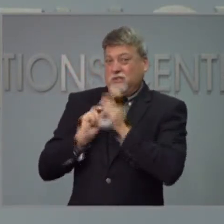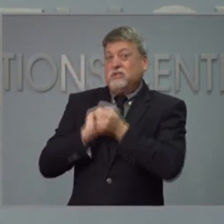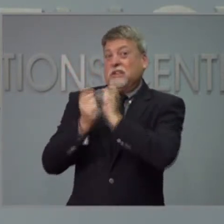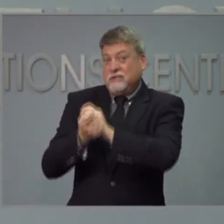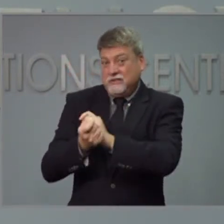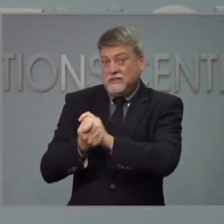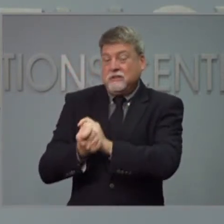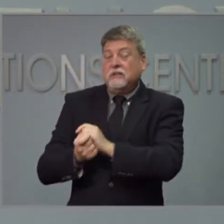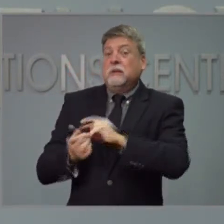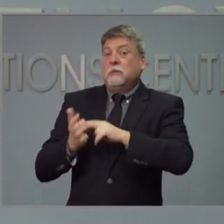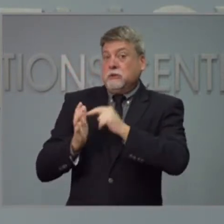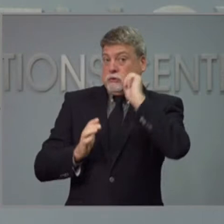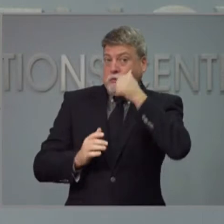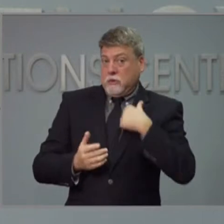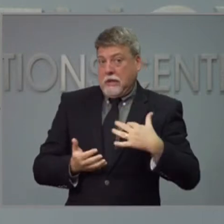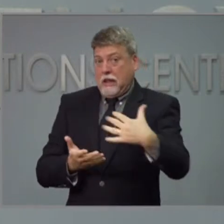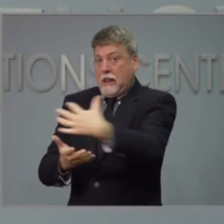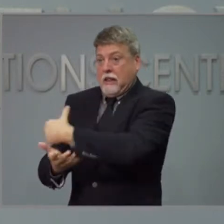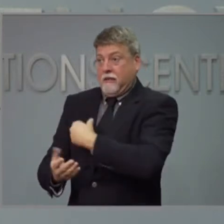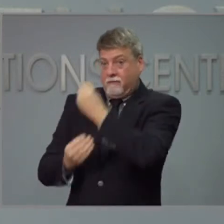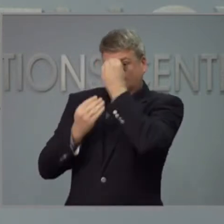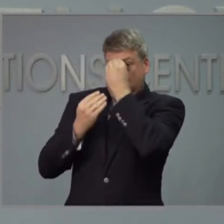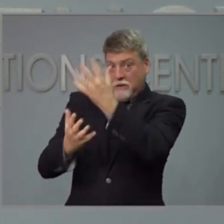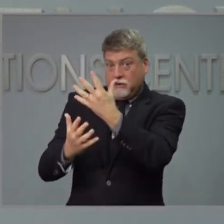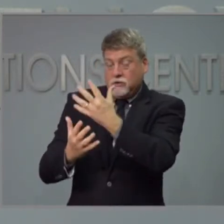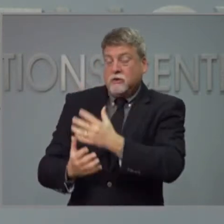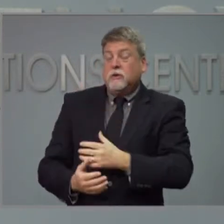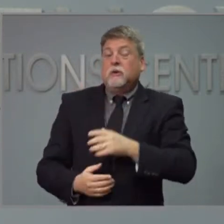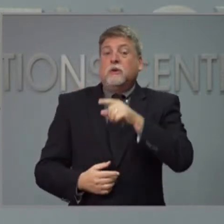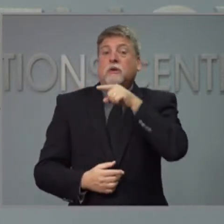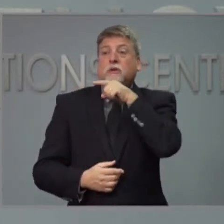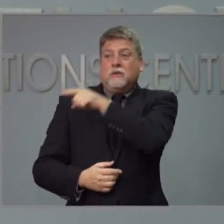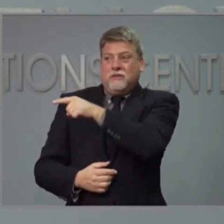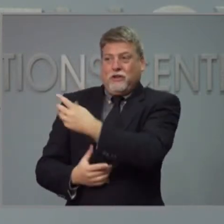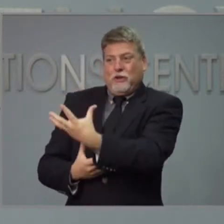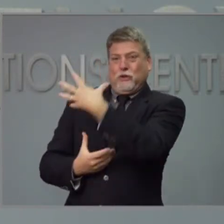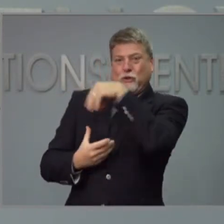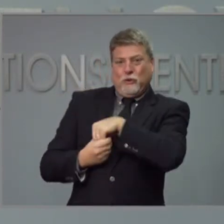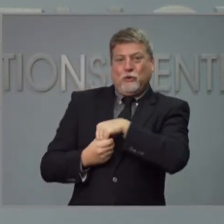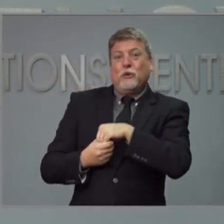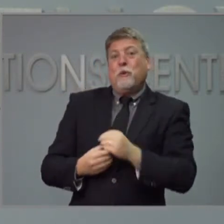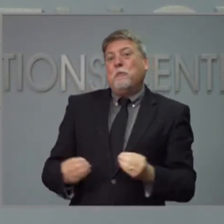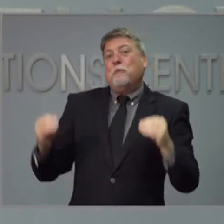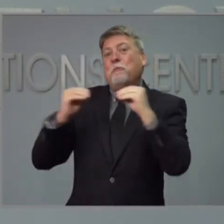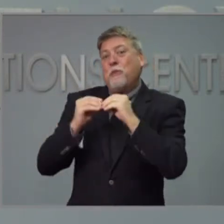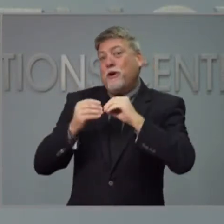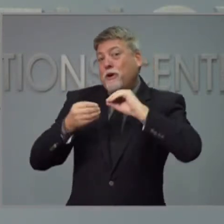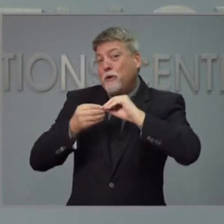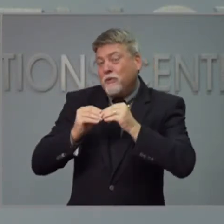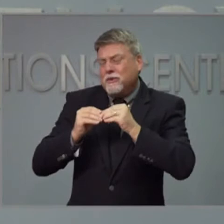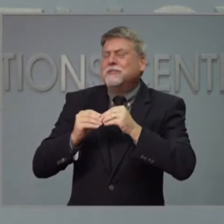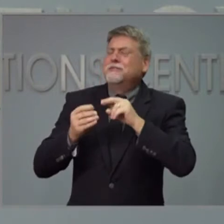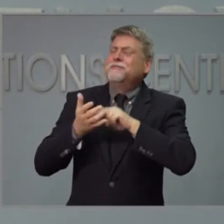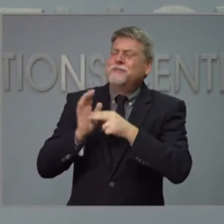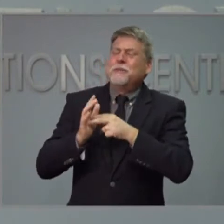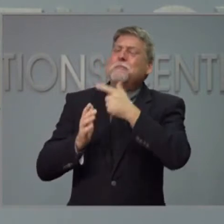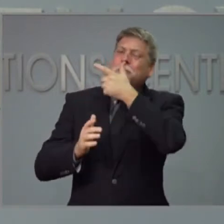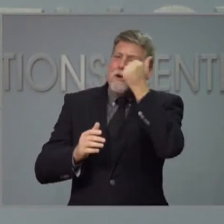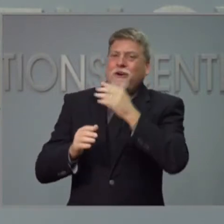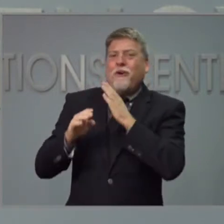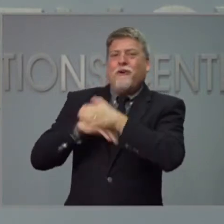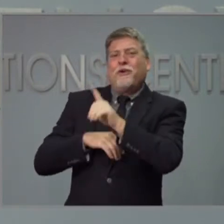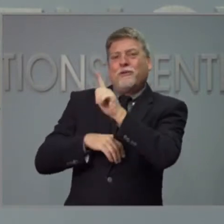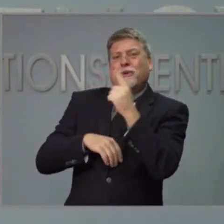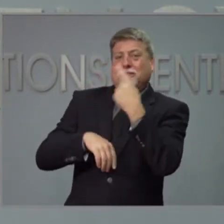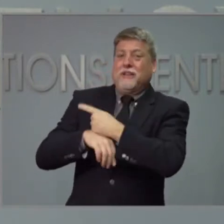more than 21 days because of COVID will start to be counted in our totals. As a result, it is likely that tomorrow we